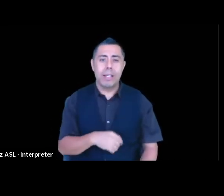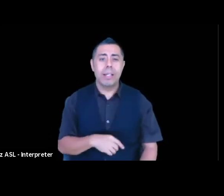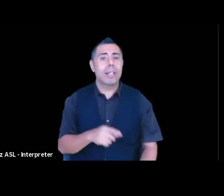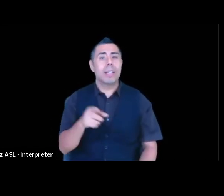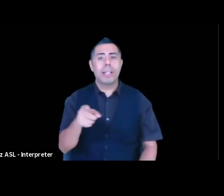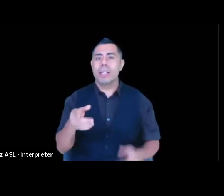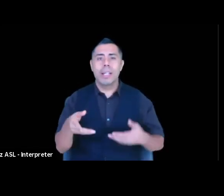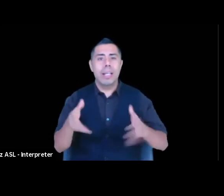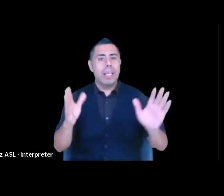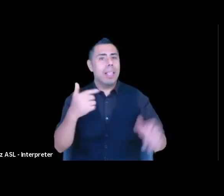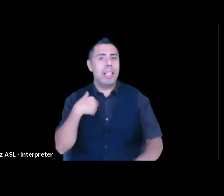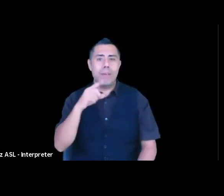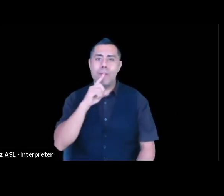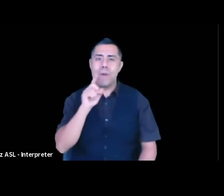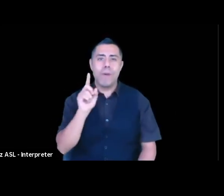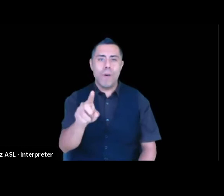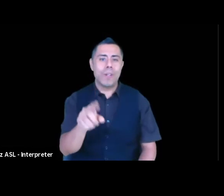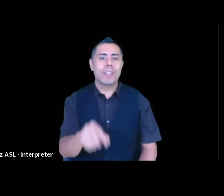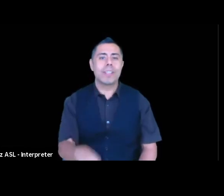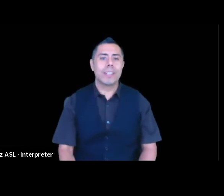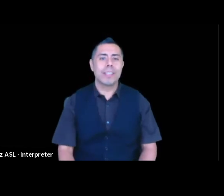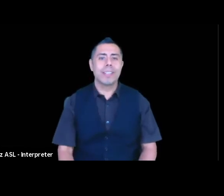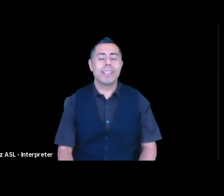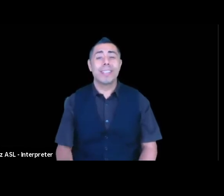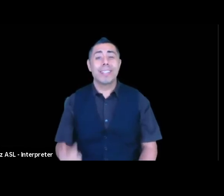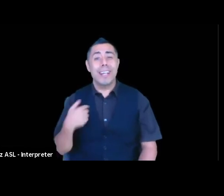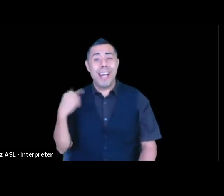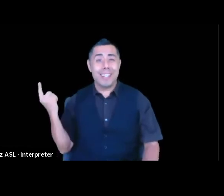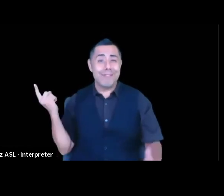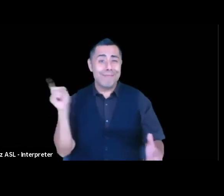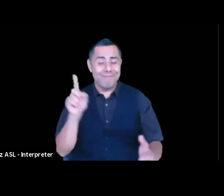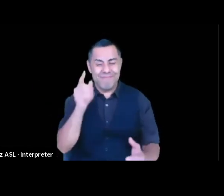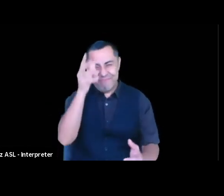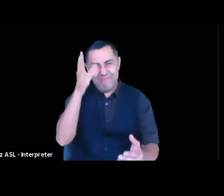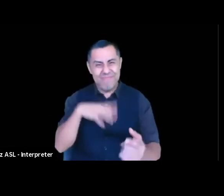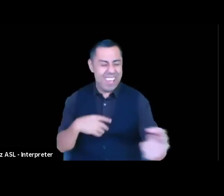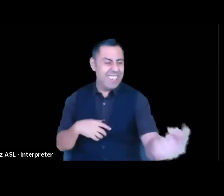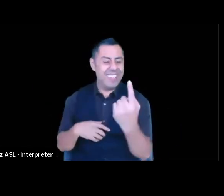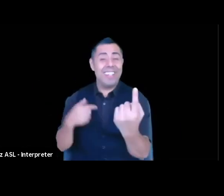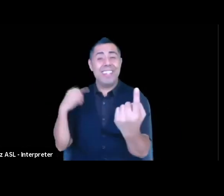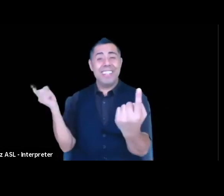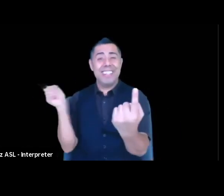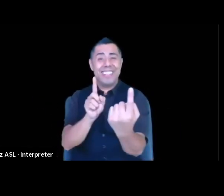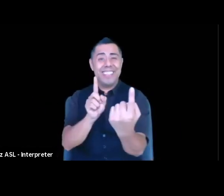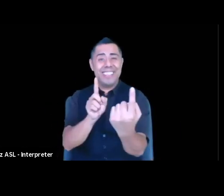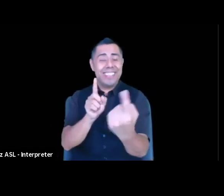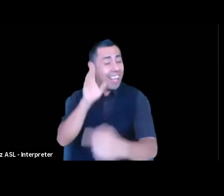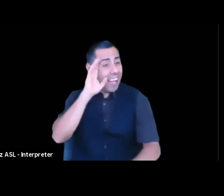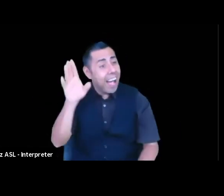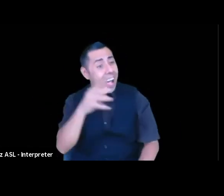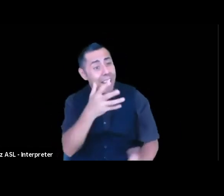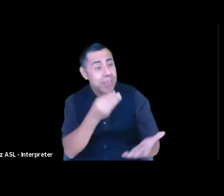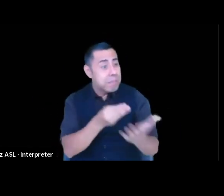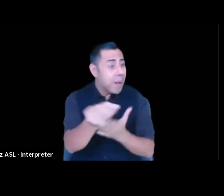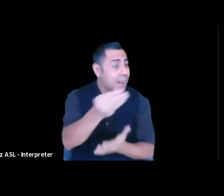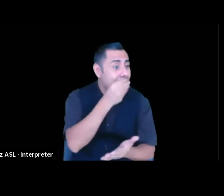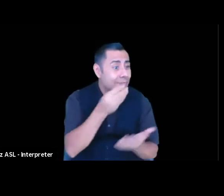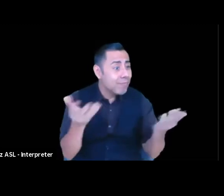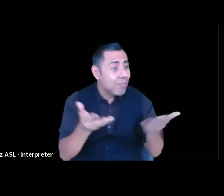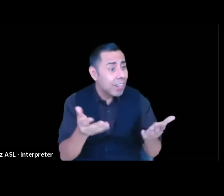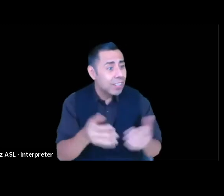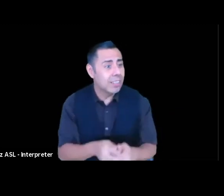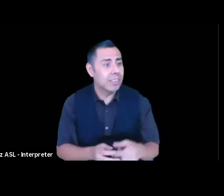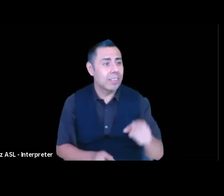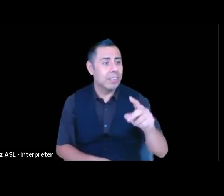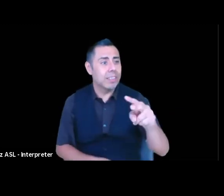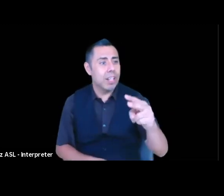walk up in front of him and just smile and say, hi, how are you? You know, what can I get you today? And he would turn and look